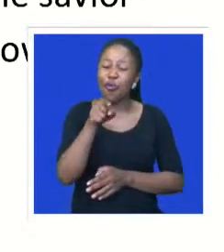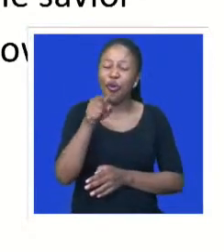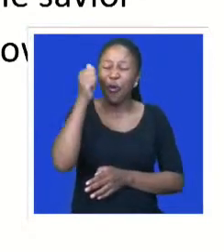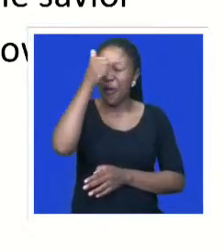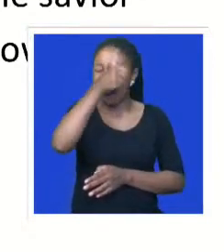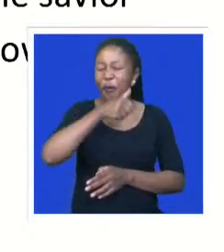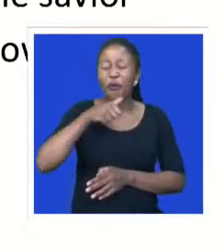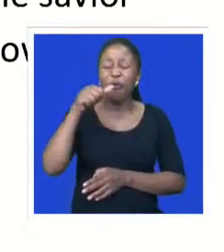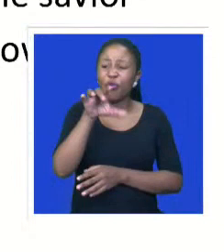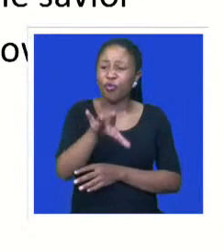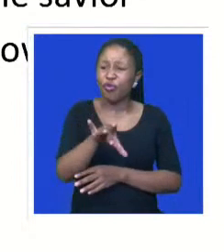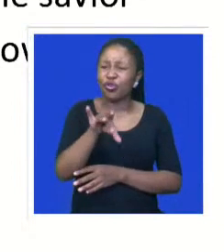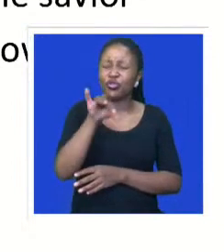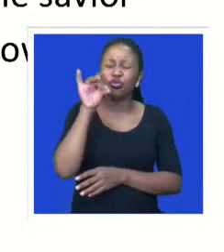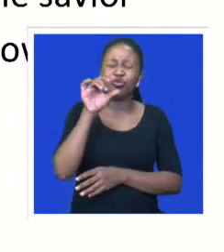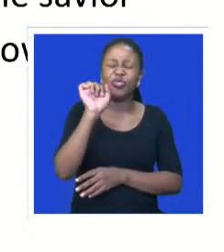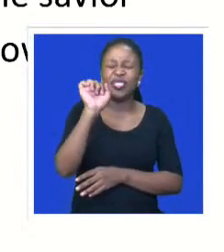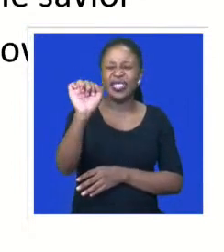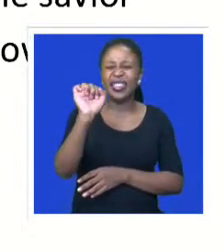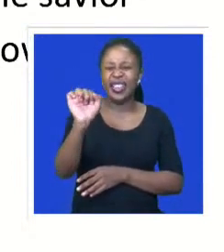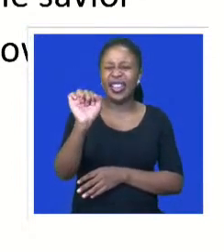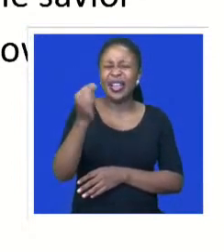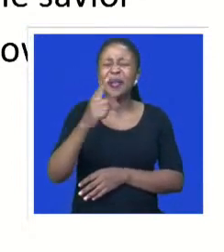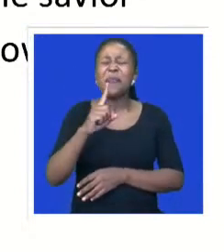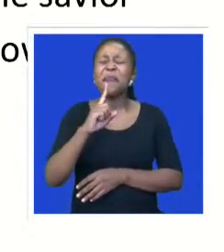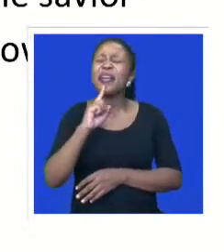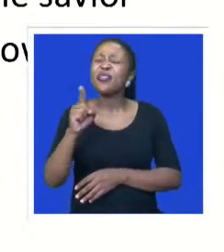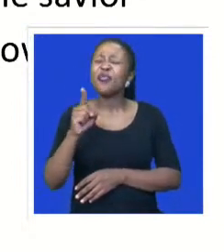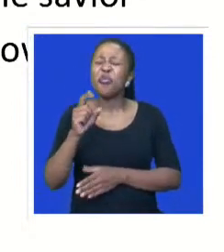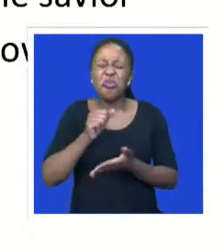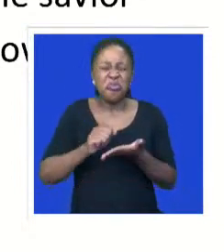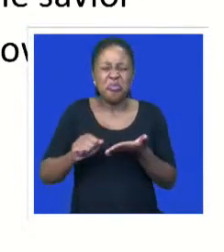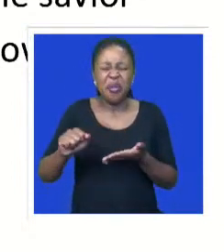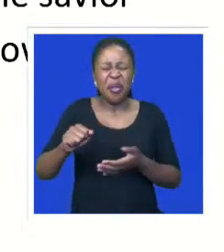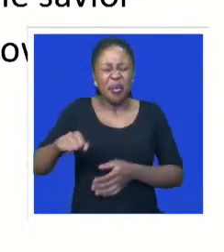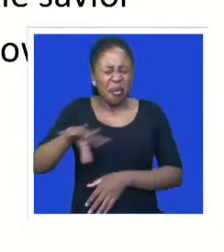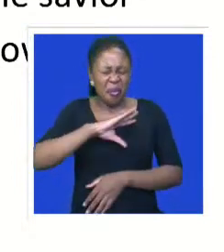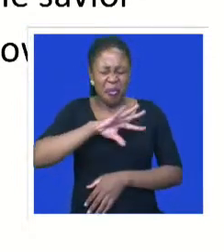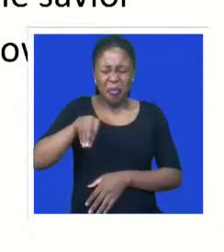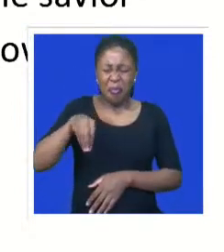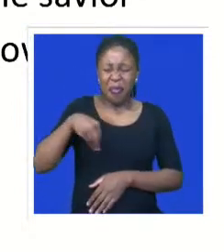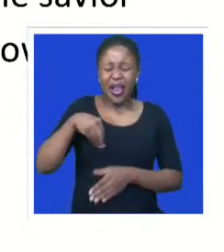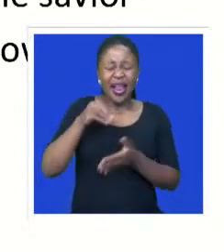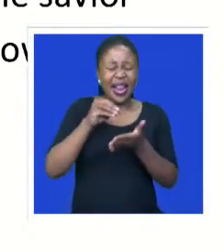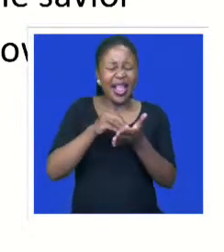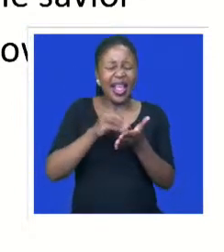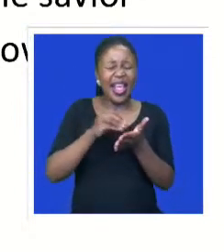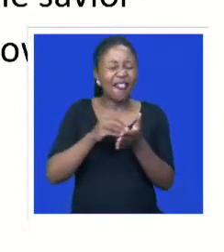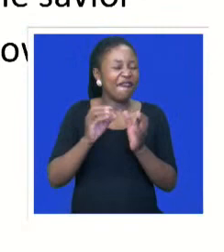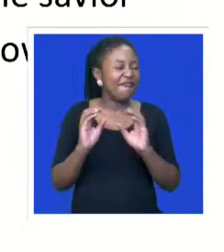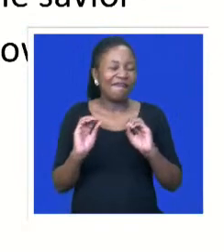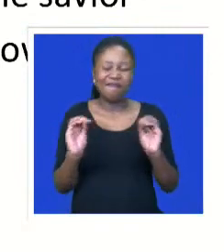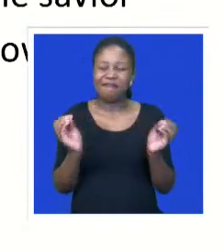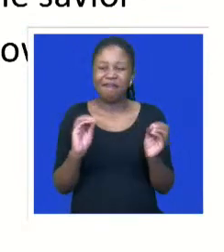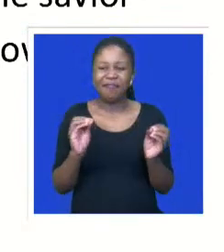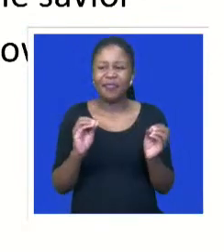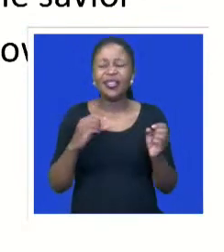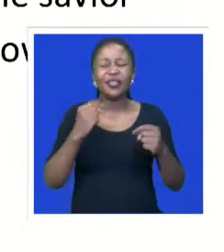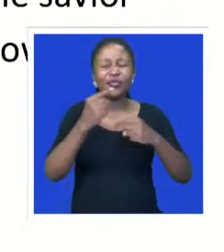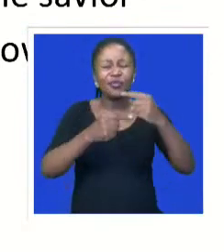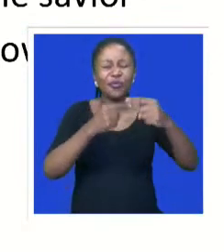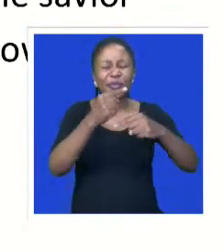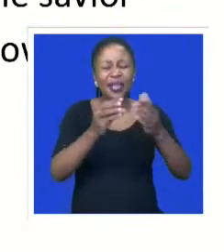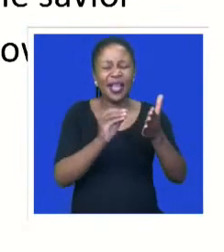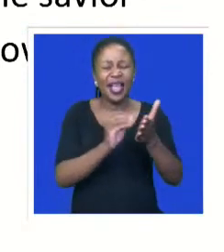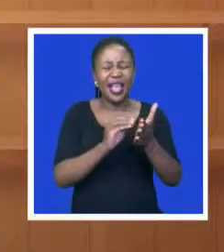slip into the sin of pride, nor did she think that she was a favorite of God. So in